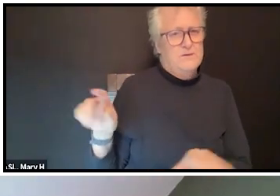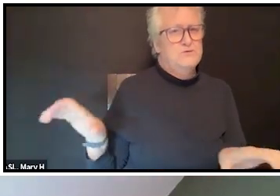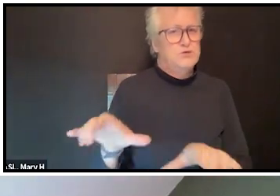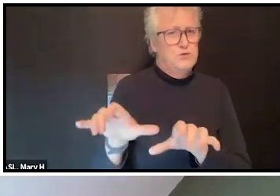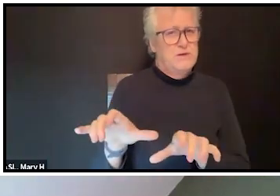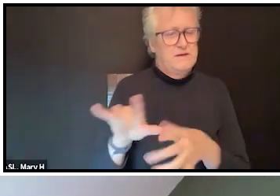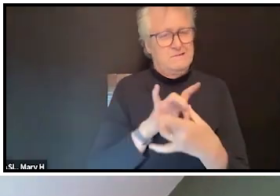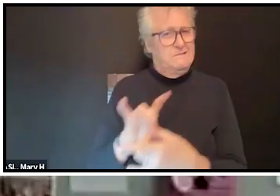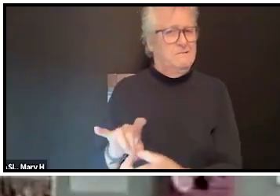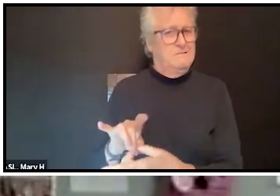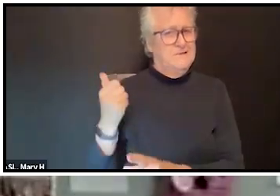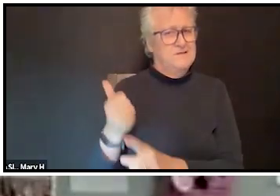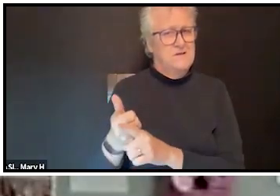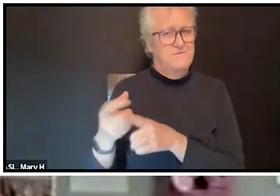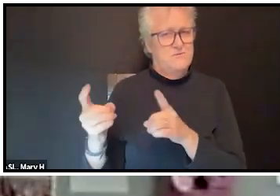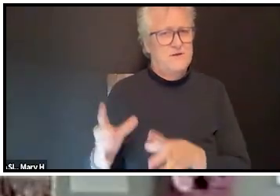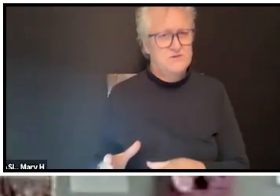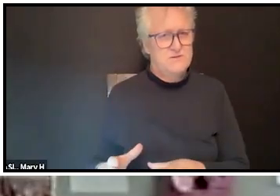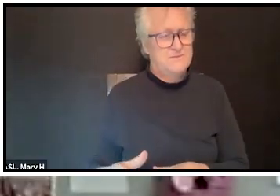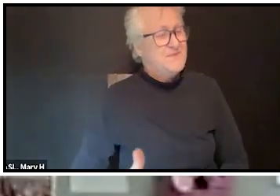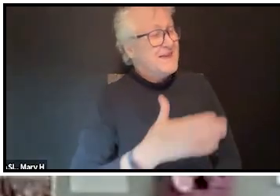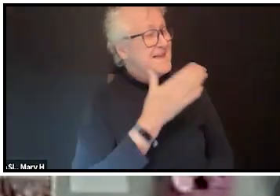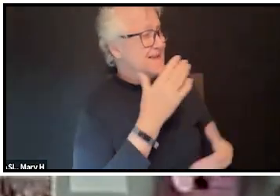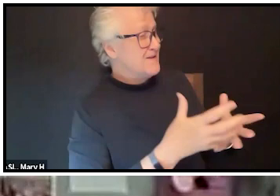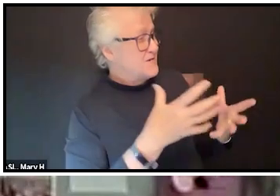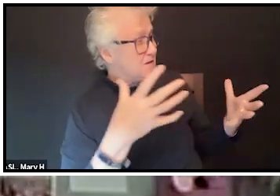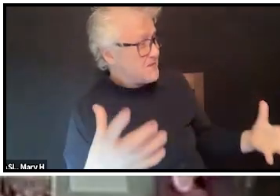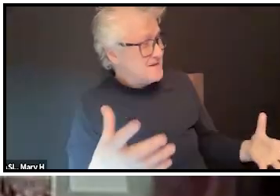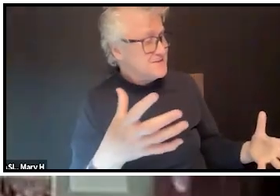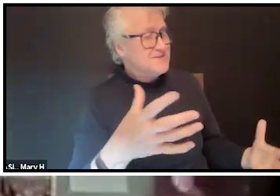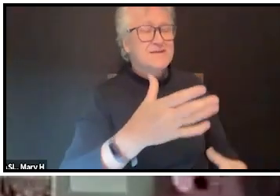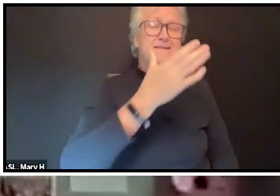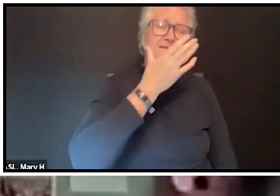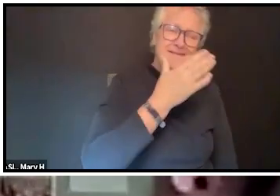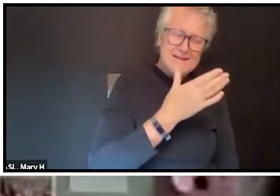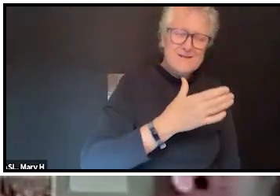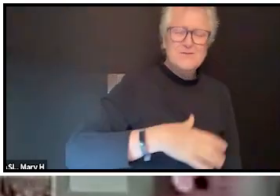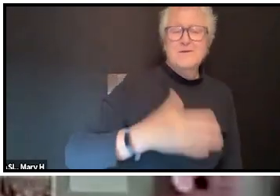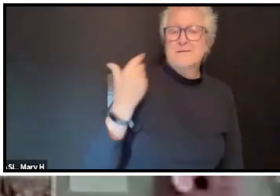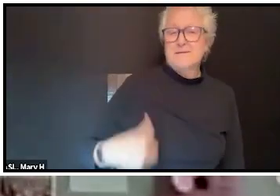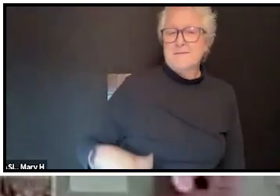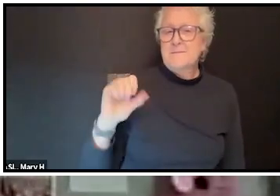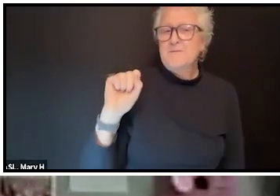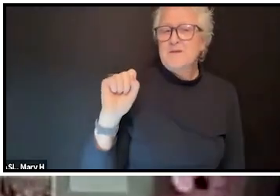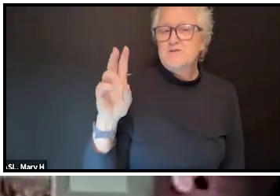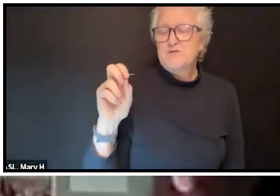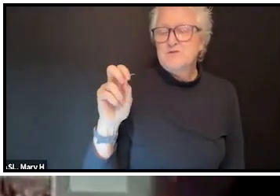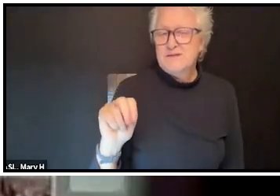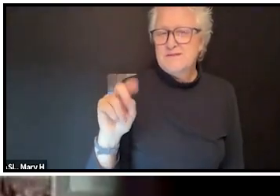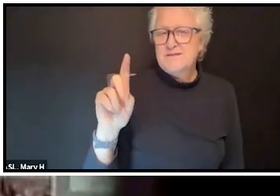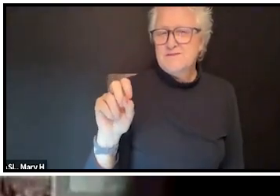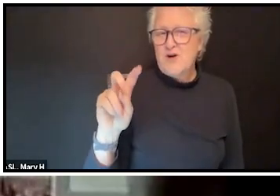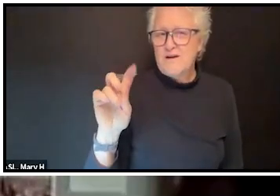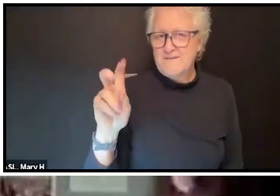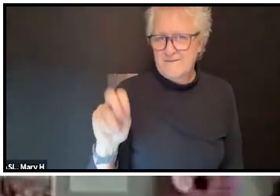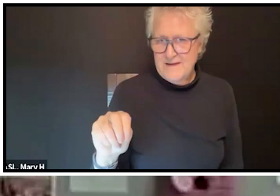Thank you so much, Jackie. Hi, everyone. My name is Sue Donovan. Just a little bit of a recap from our